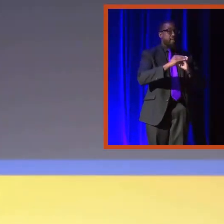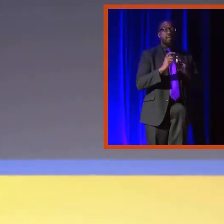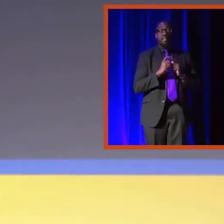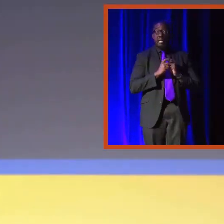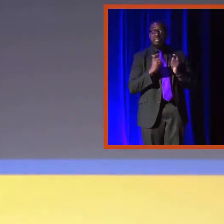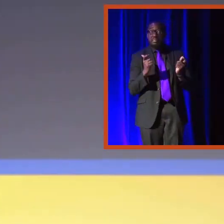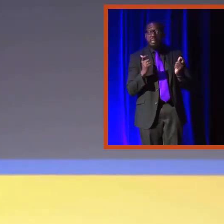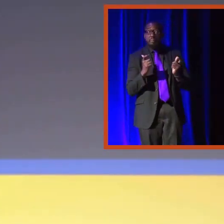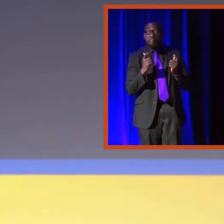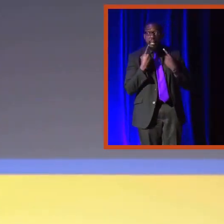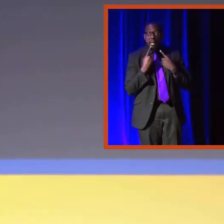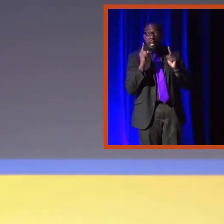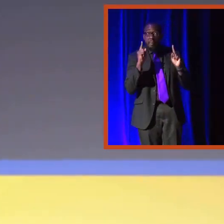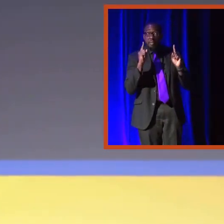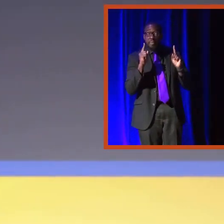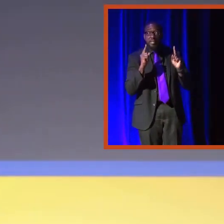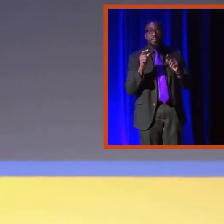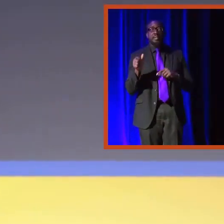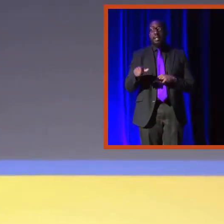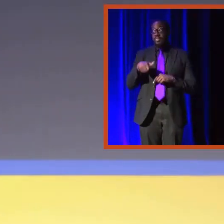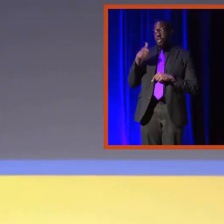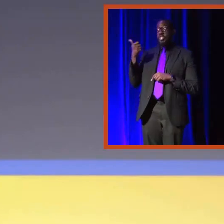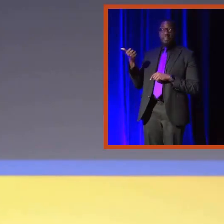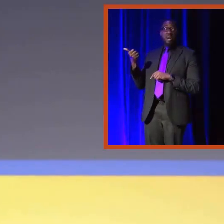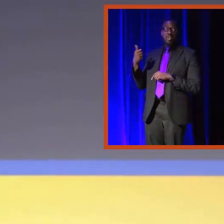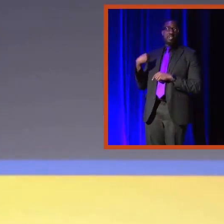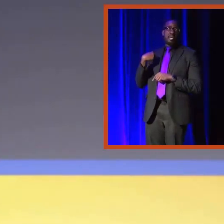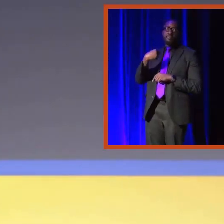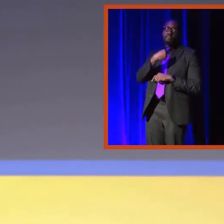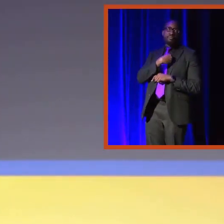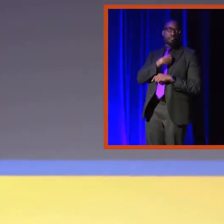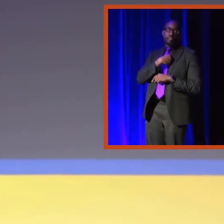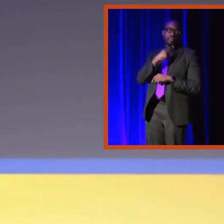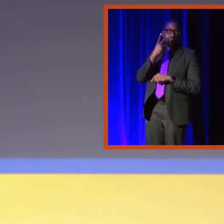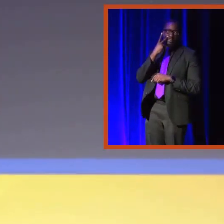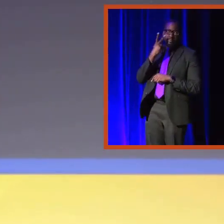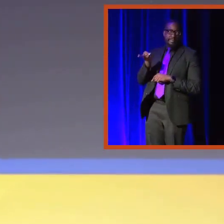physical mechanisms governing photostability that we did not uncover.